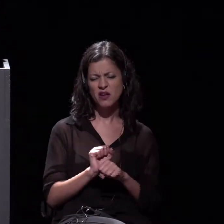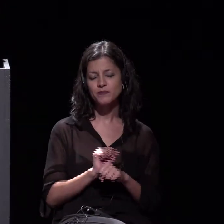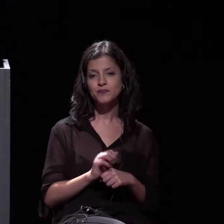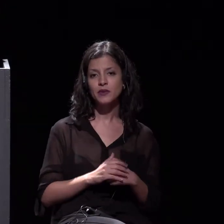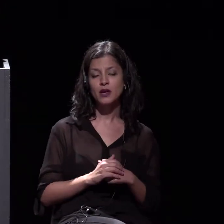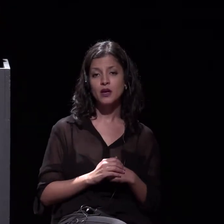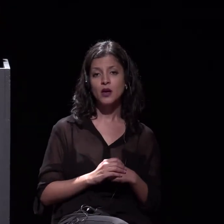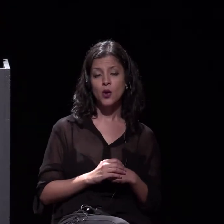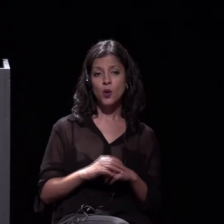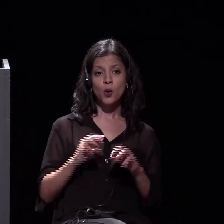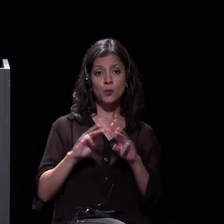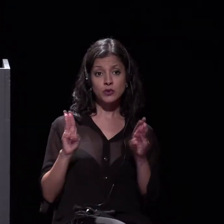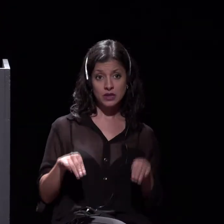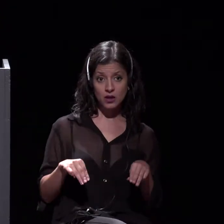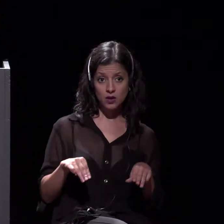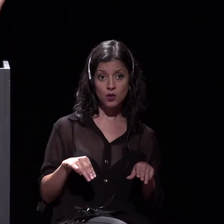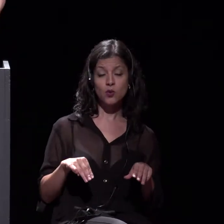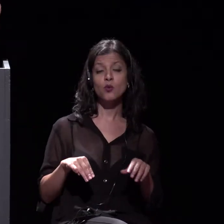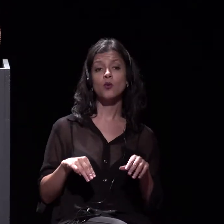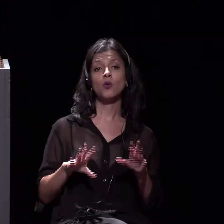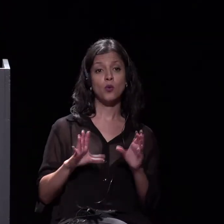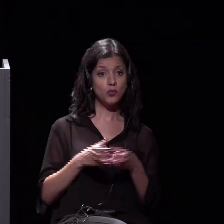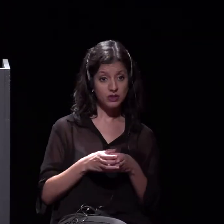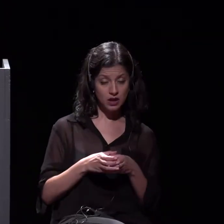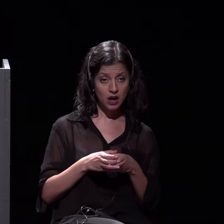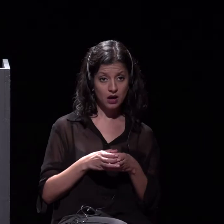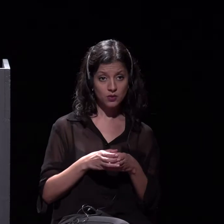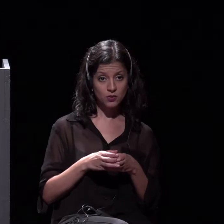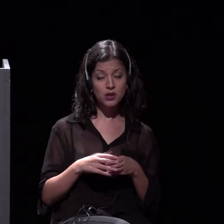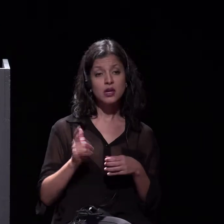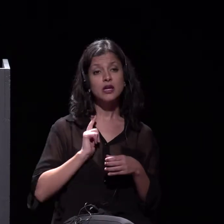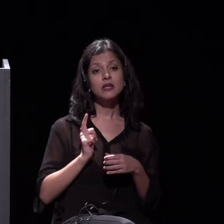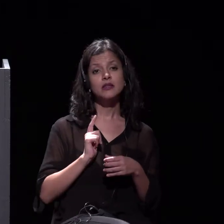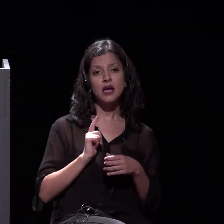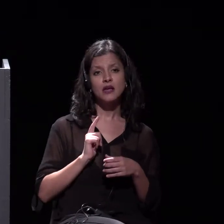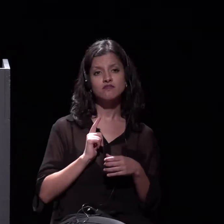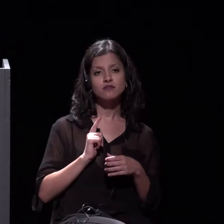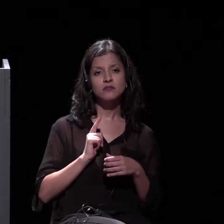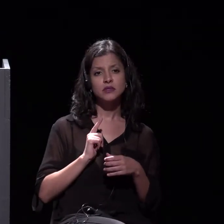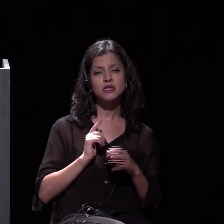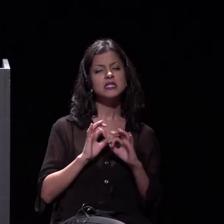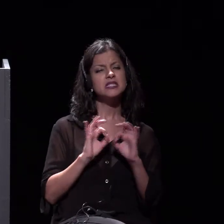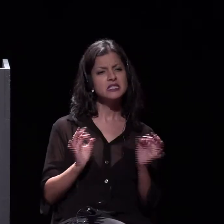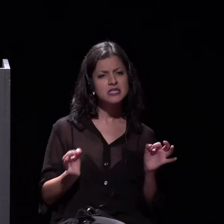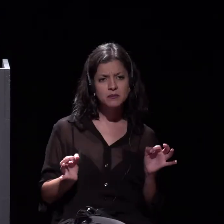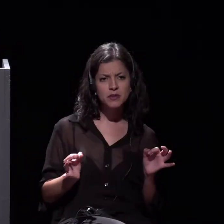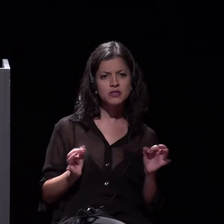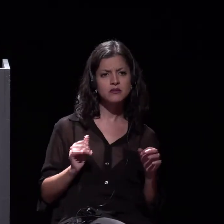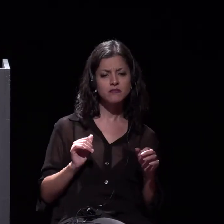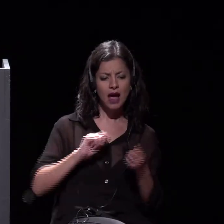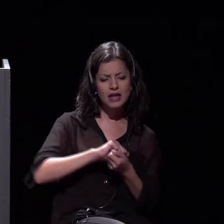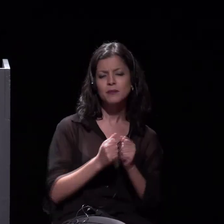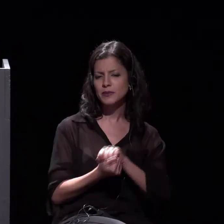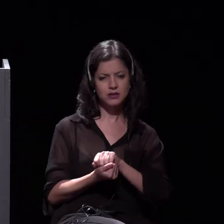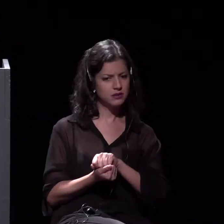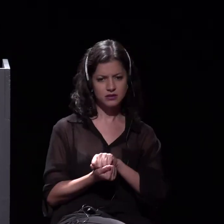their simple translocation, right? In a sense, a significant commitment of these museums would be this indissoluble